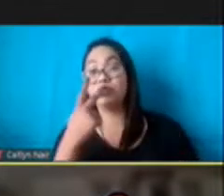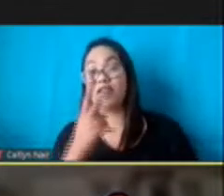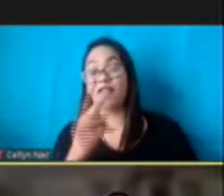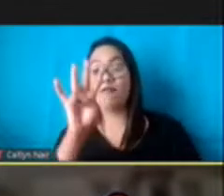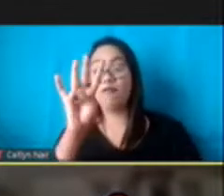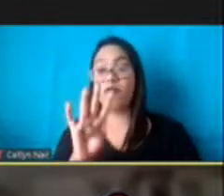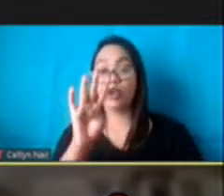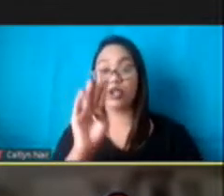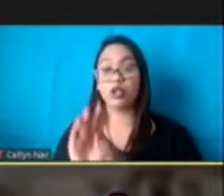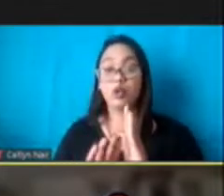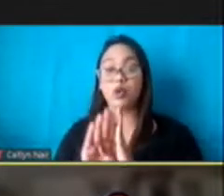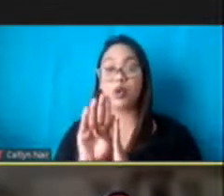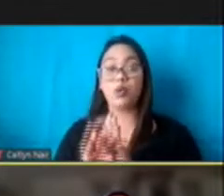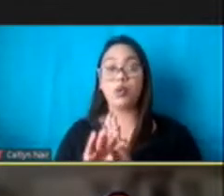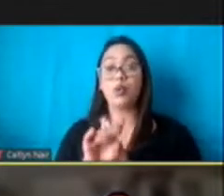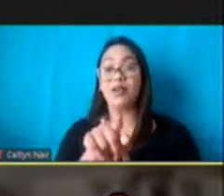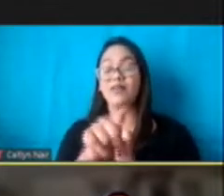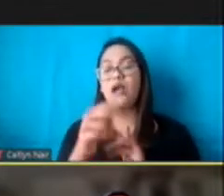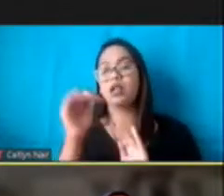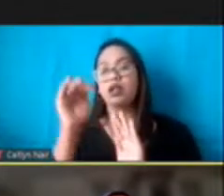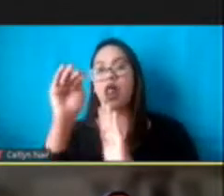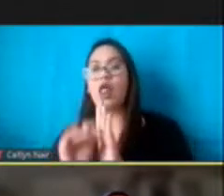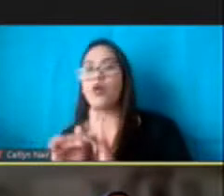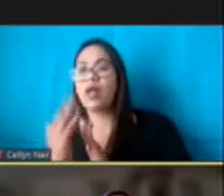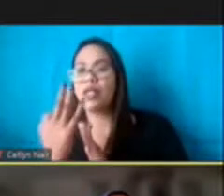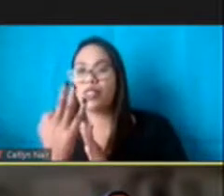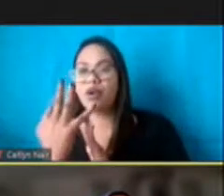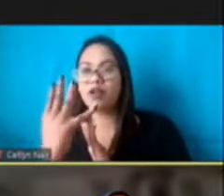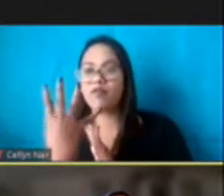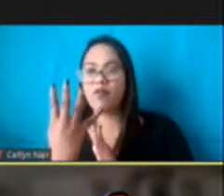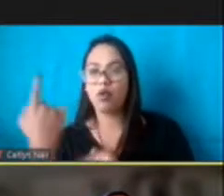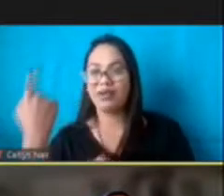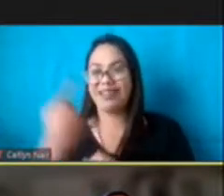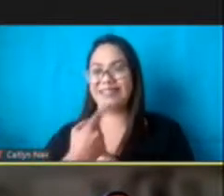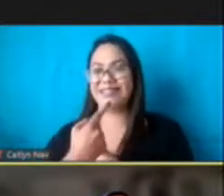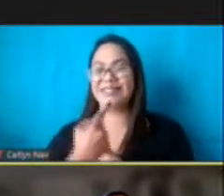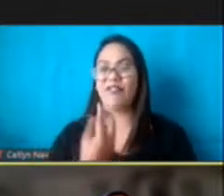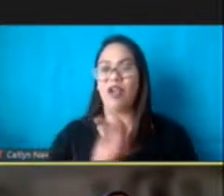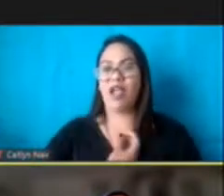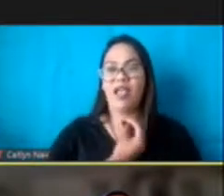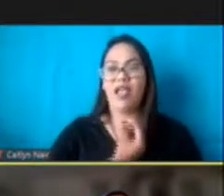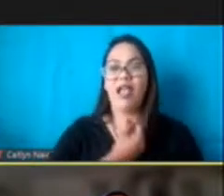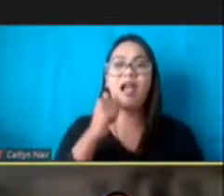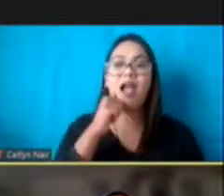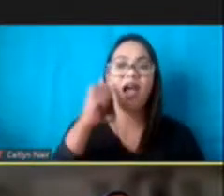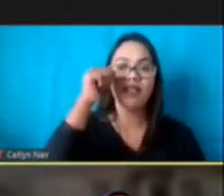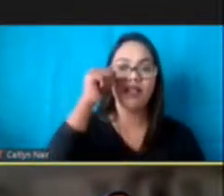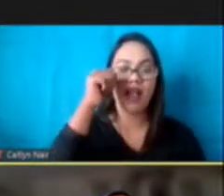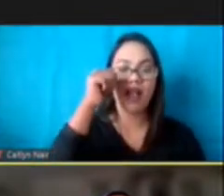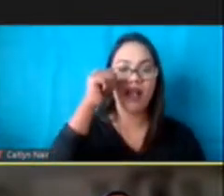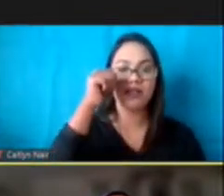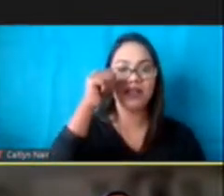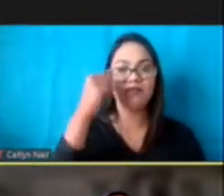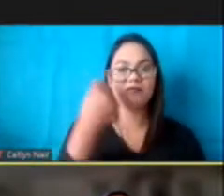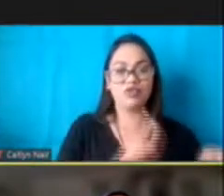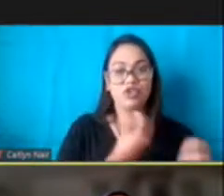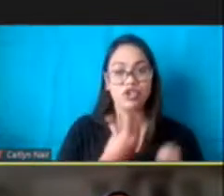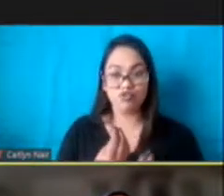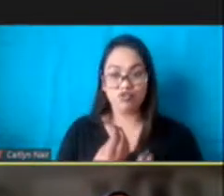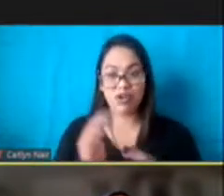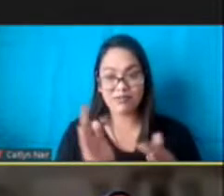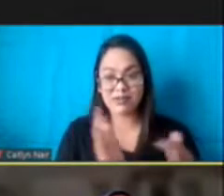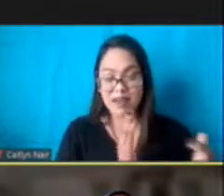every age group is lower, around 3 or 4 days for young adults and children, and around 4 or 5 days for older